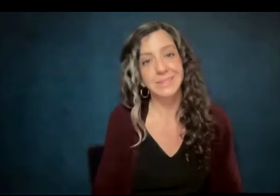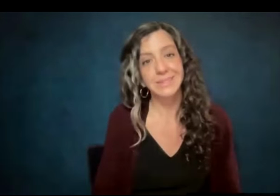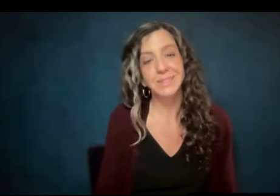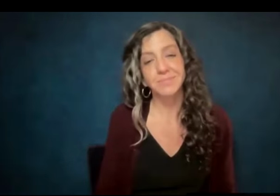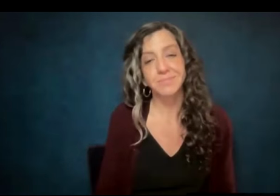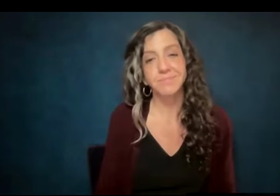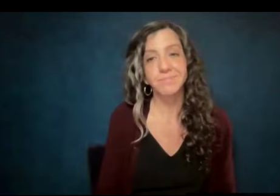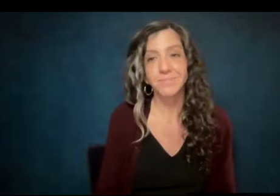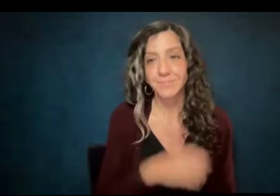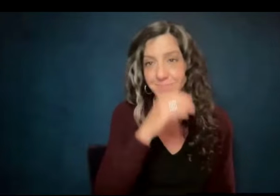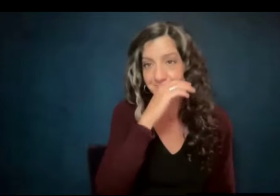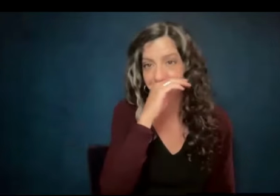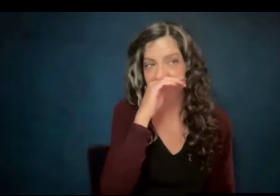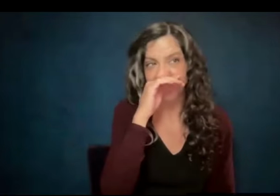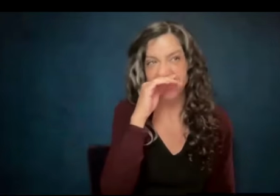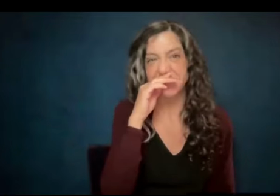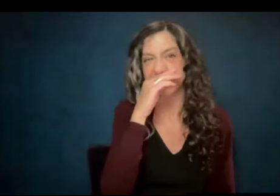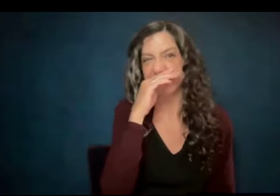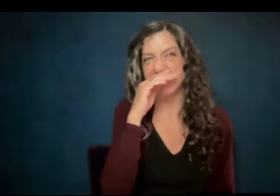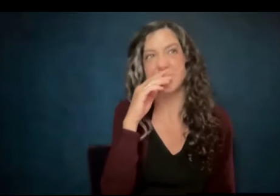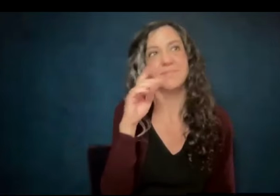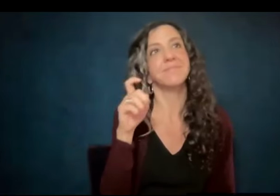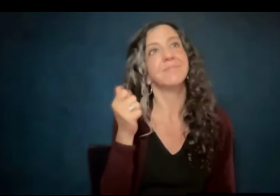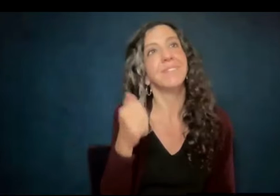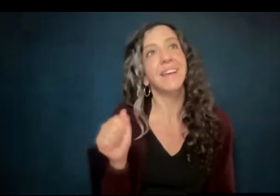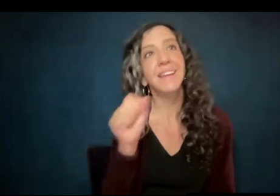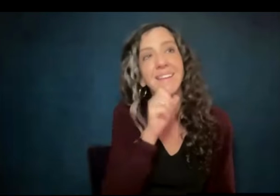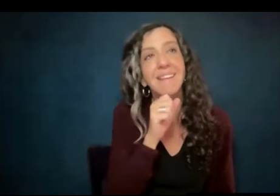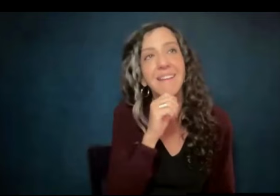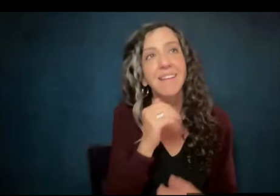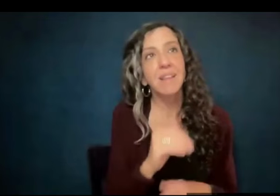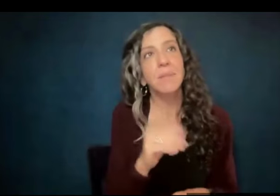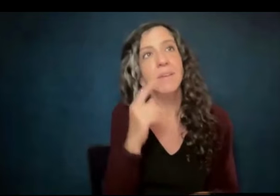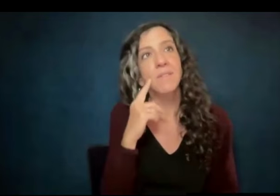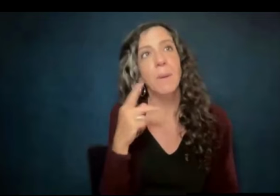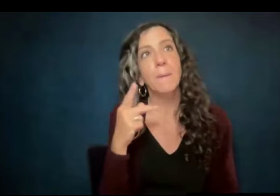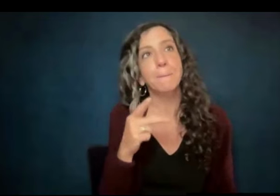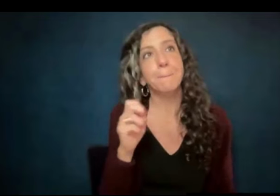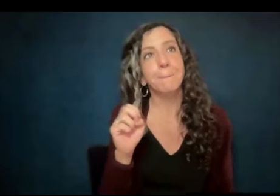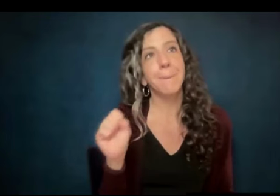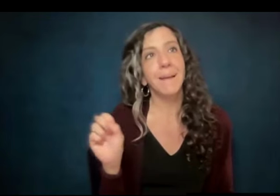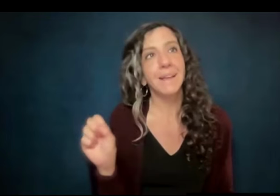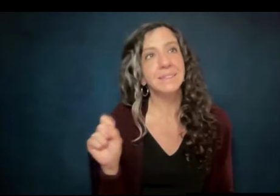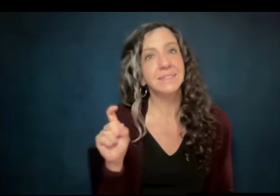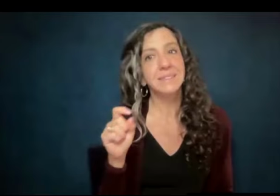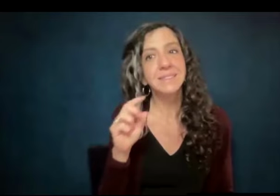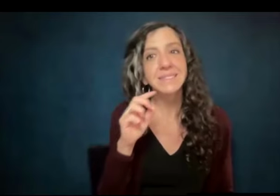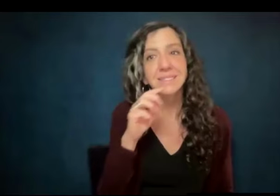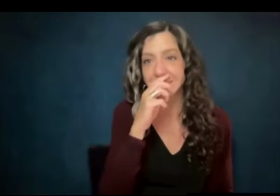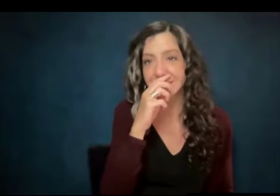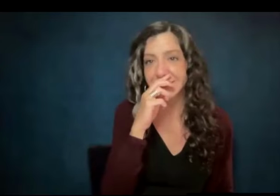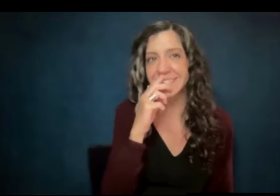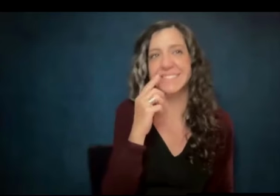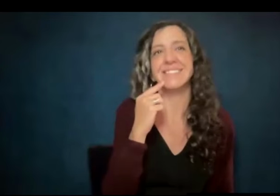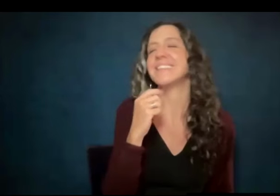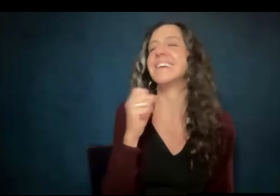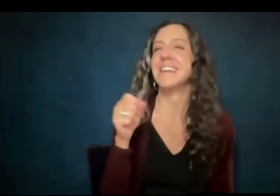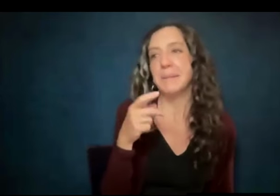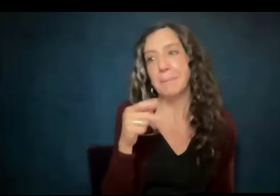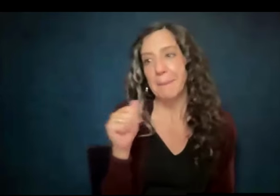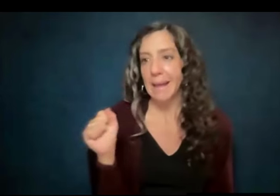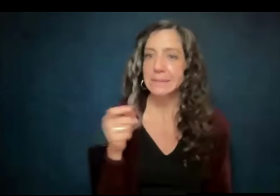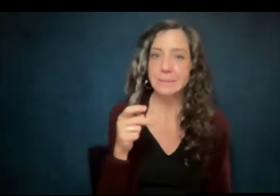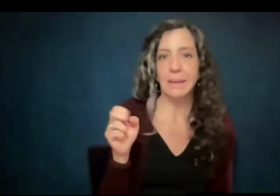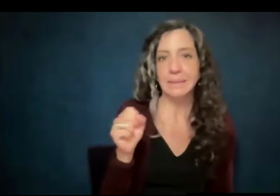Yeah. And are there any age limits for using PESS, sorry, PESS? It is confusing. No,